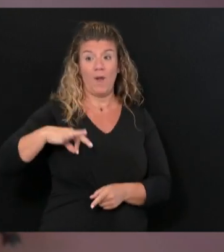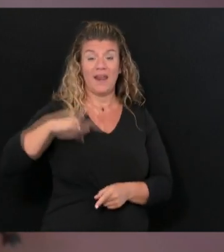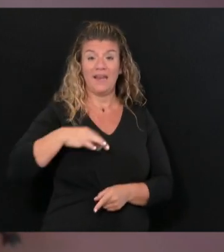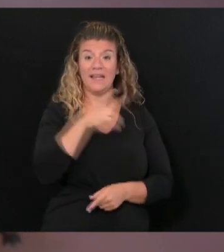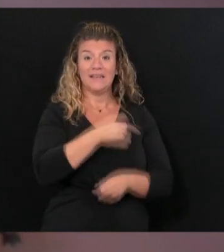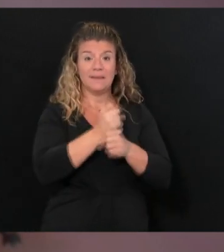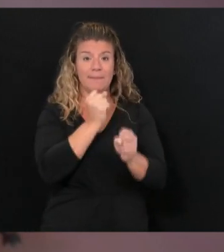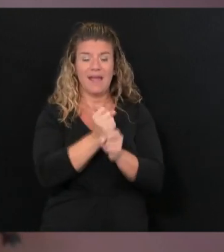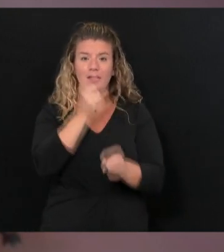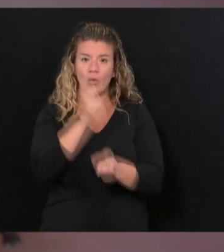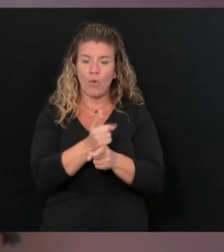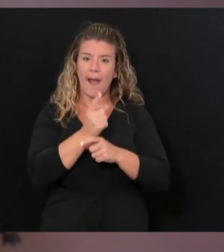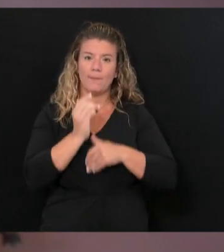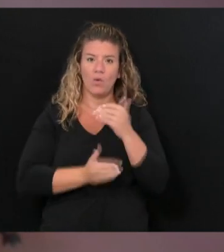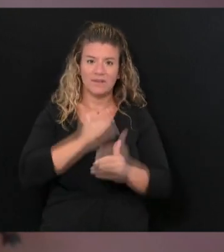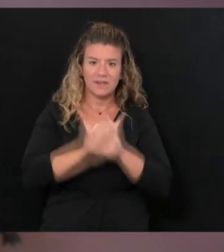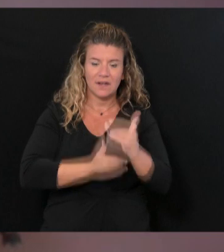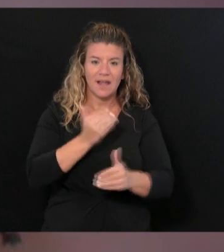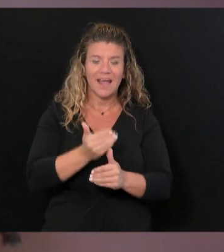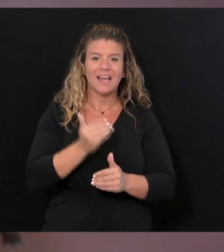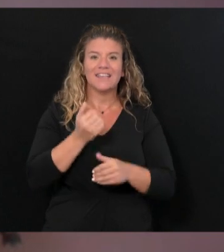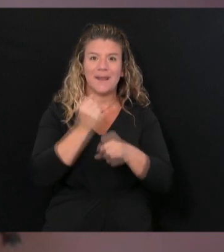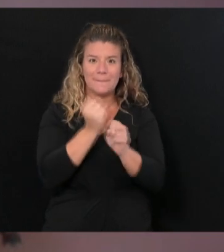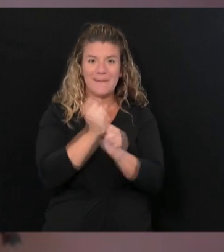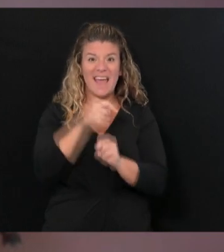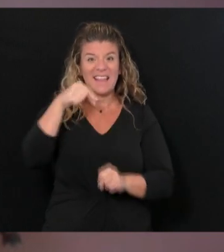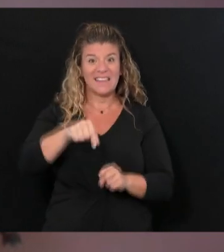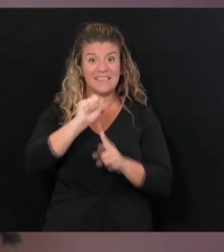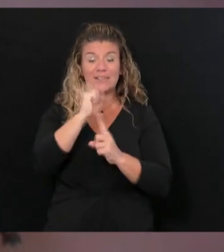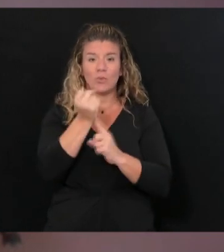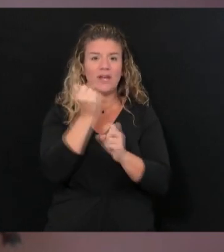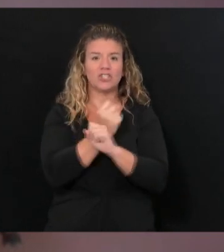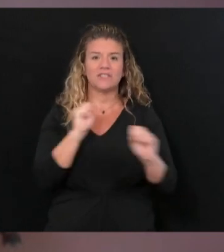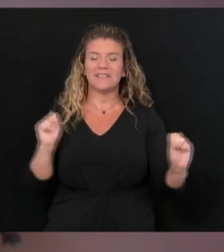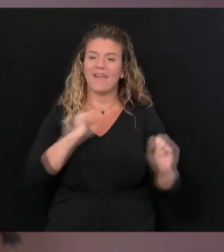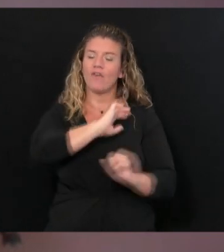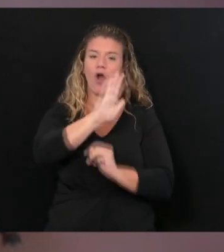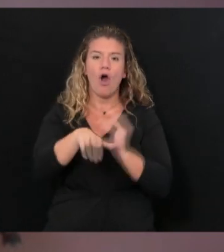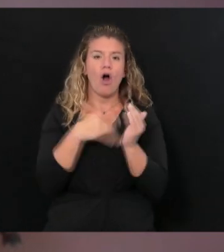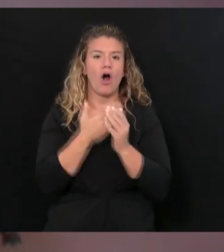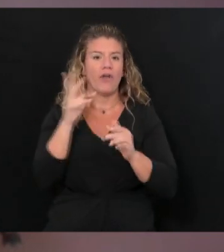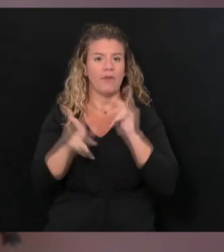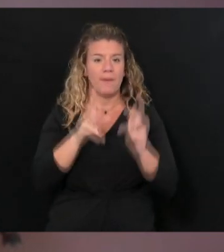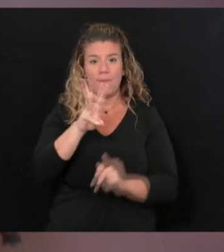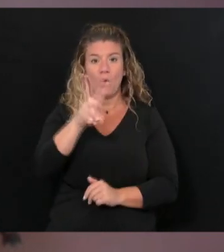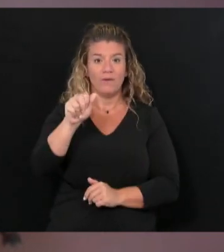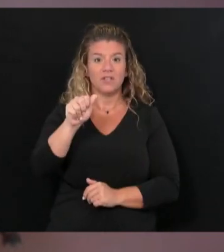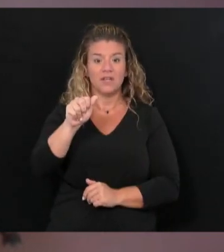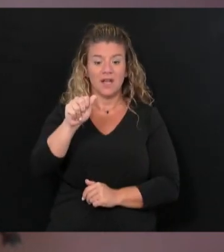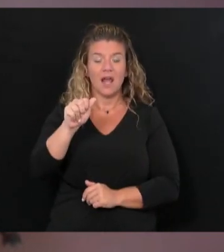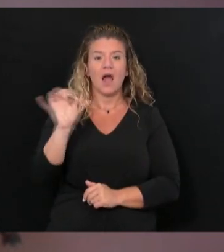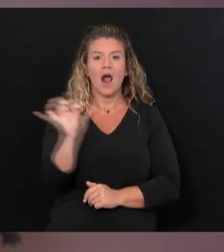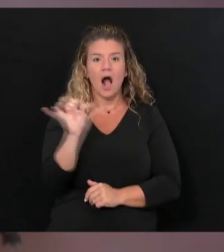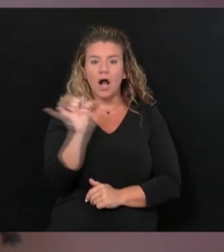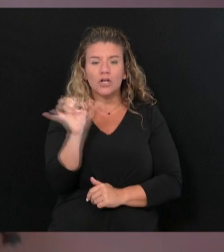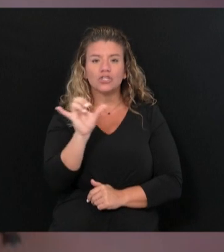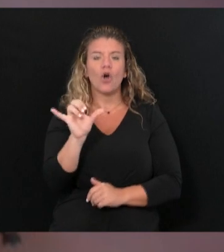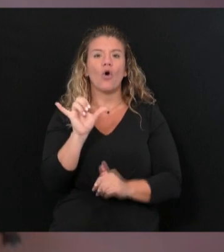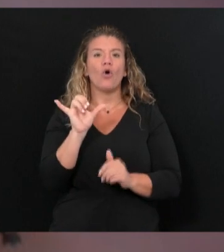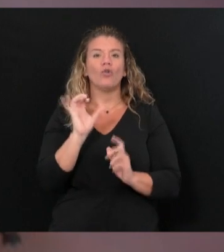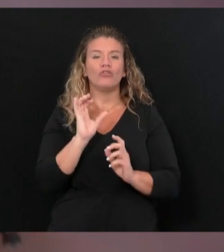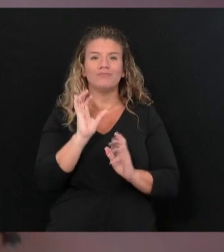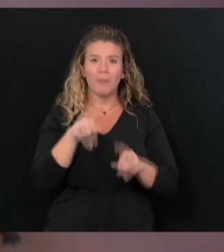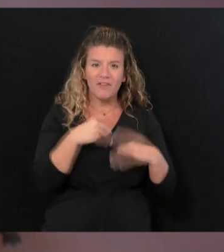that we are making this as safe as we can for all West Virginians, but also to be able to get our